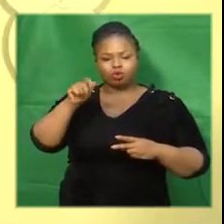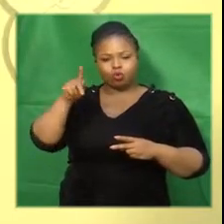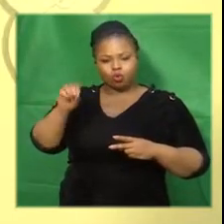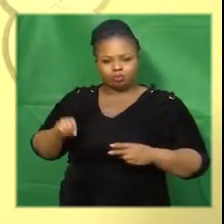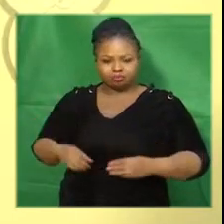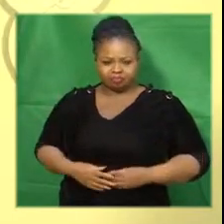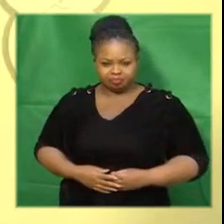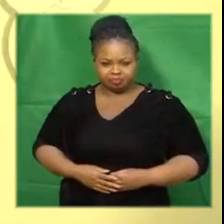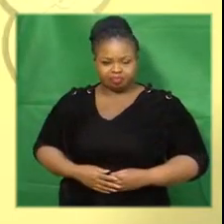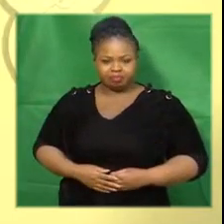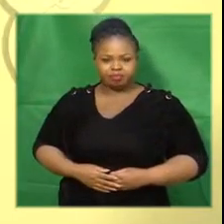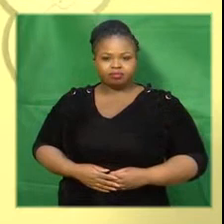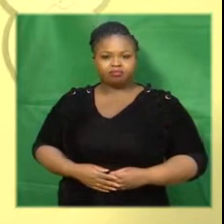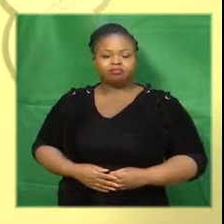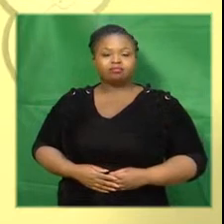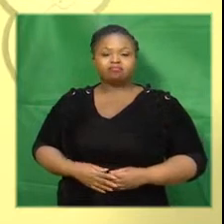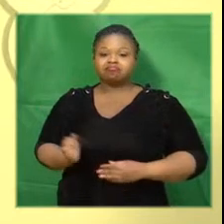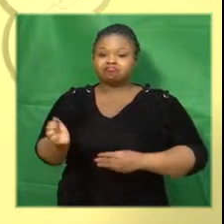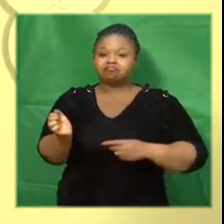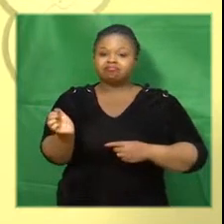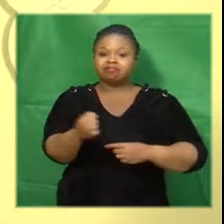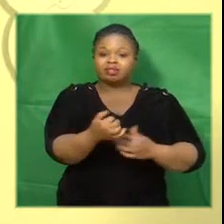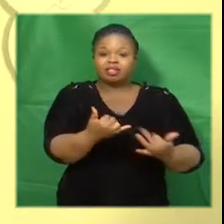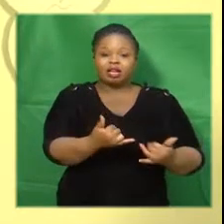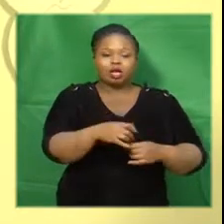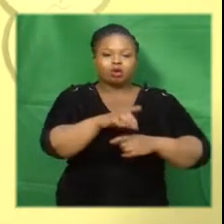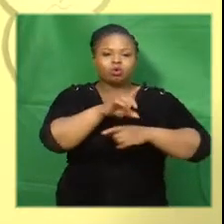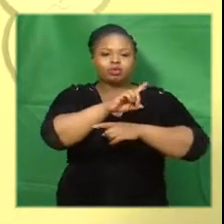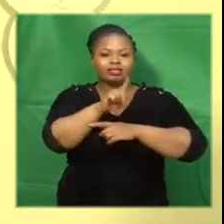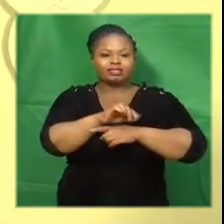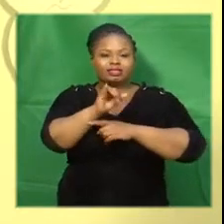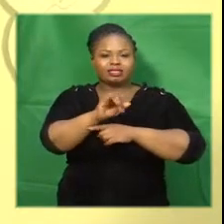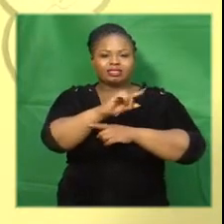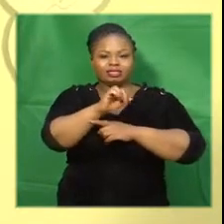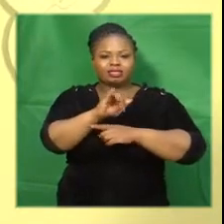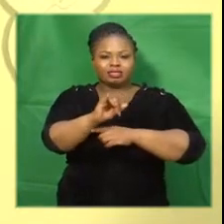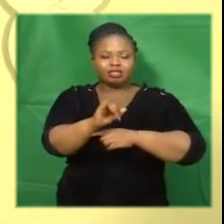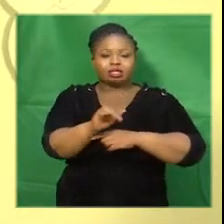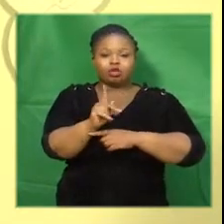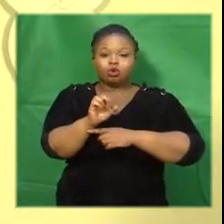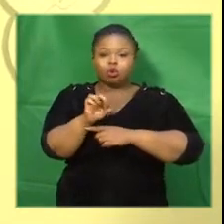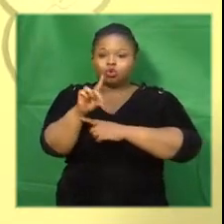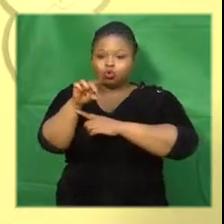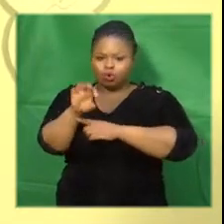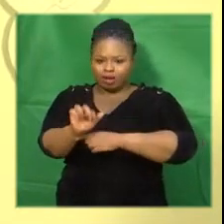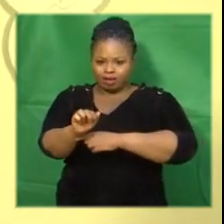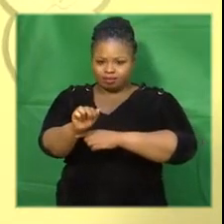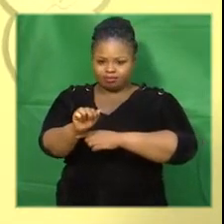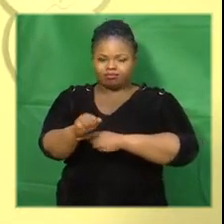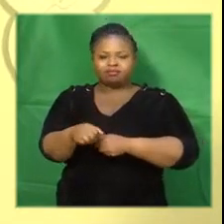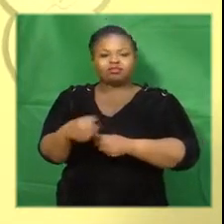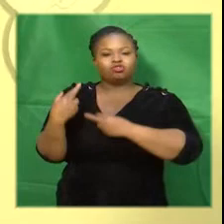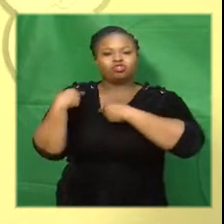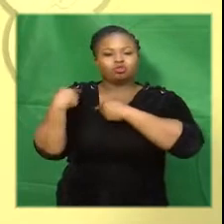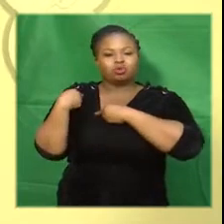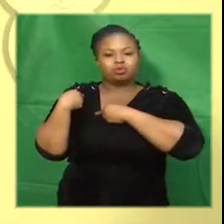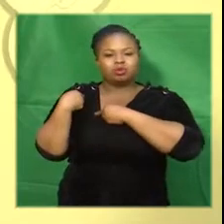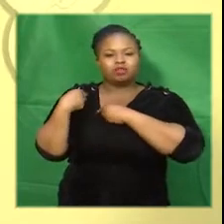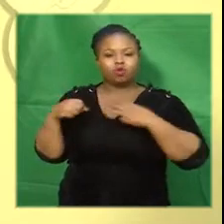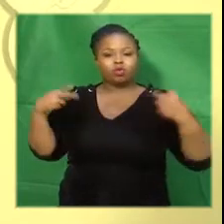Mr. Zizi Kodwa is appointed as Deputy Minister in the Presidency responsible for state security.